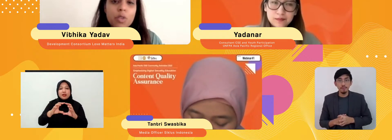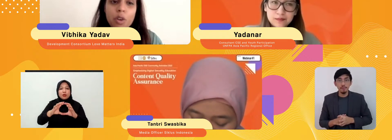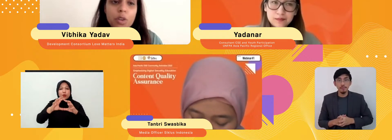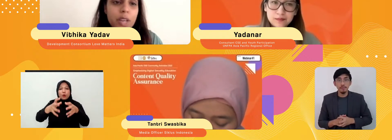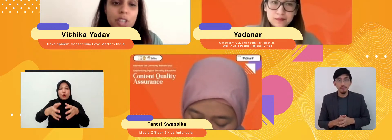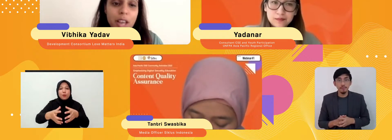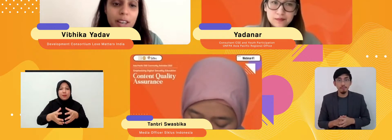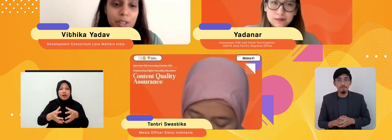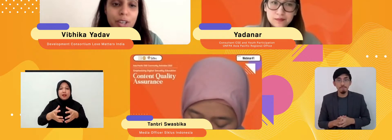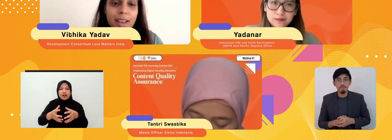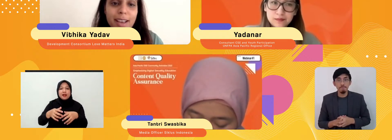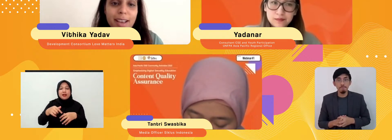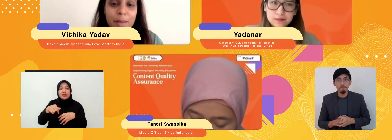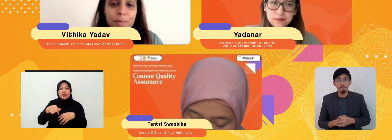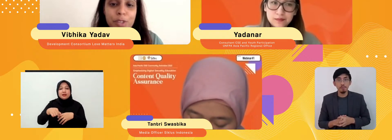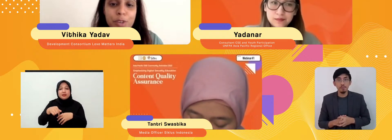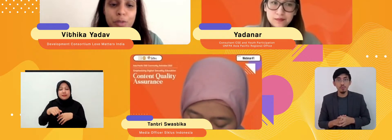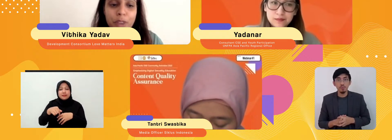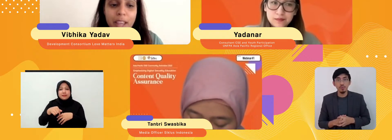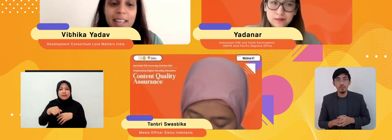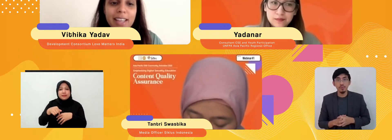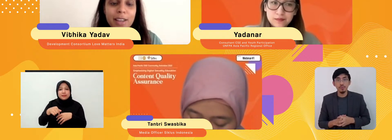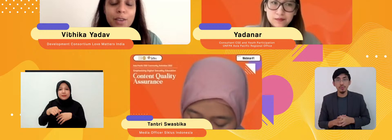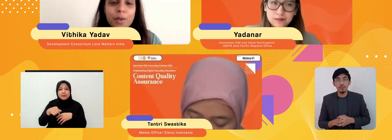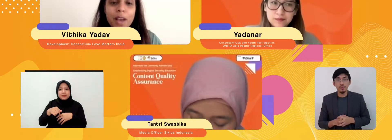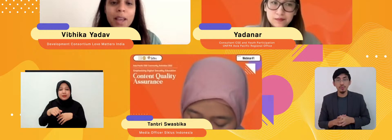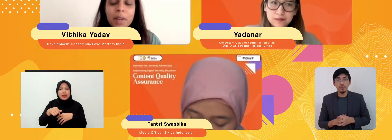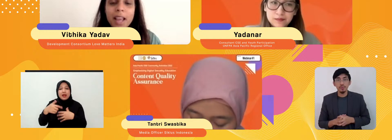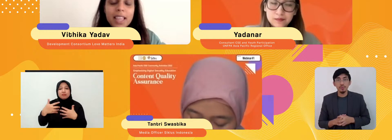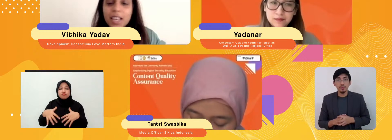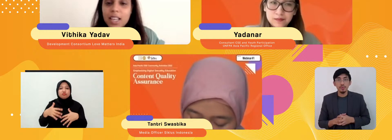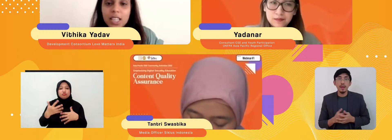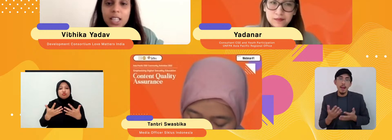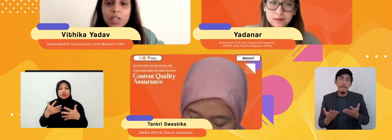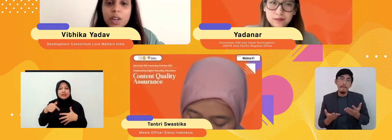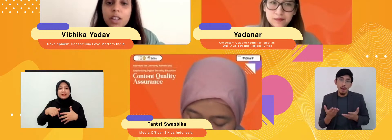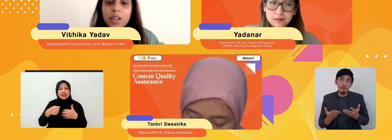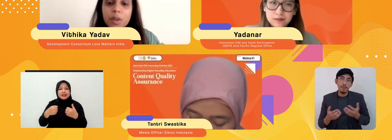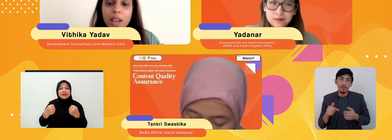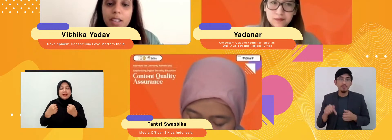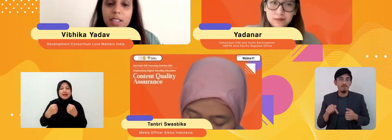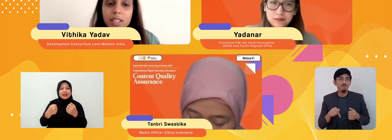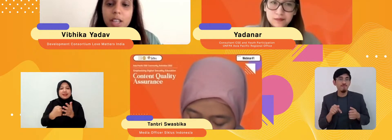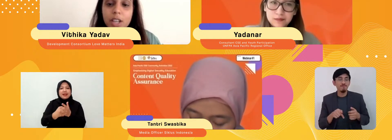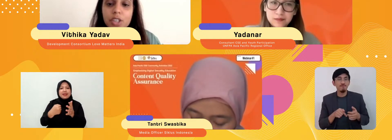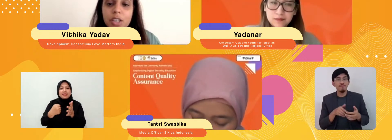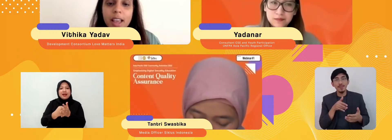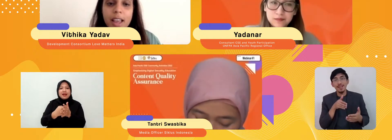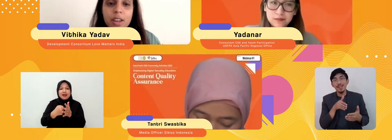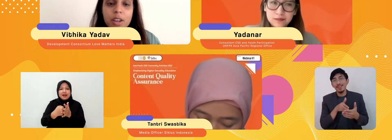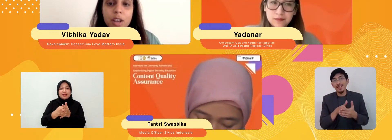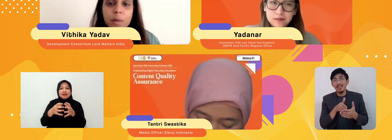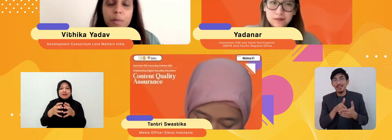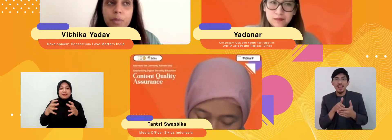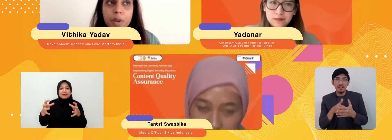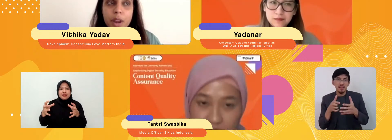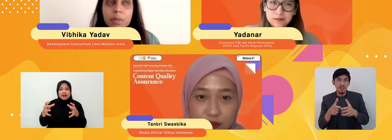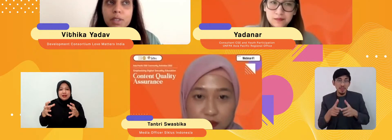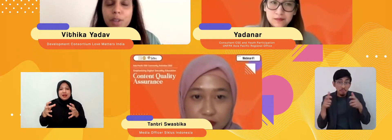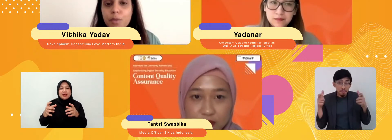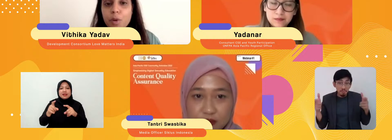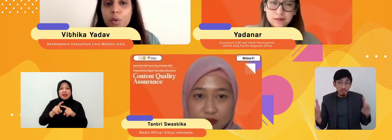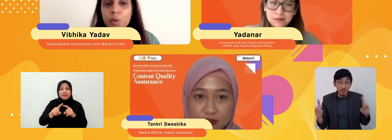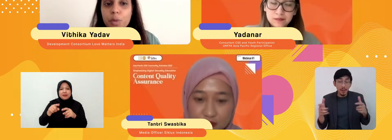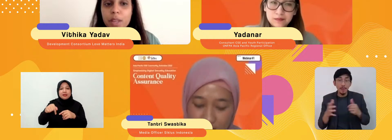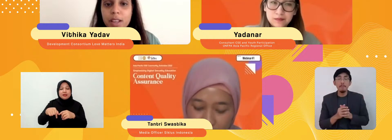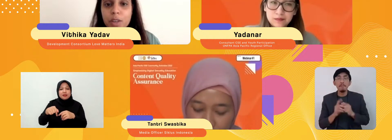an ongoing challenge. So frankly, I mean, I think it's great that we've had this discussion, and perhaps